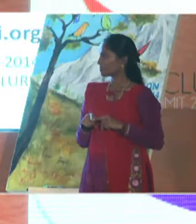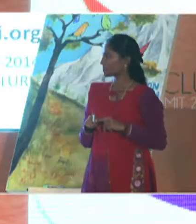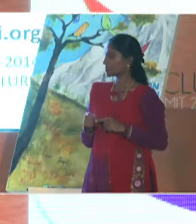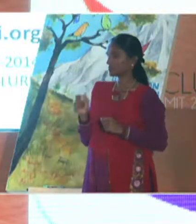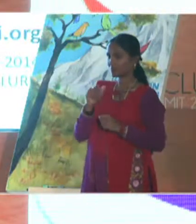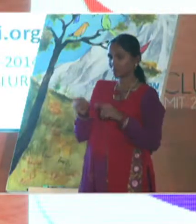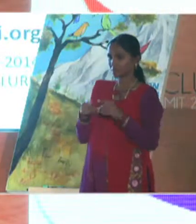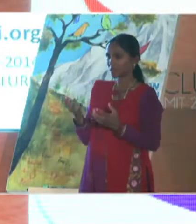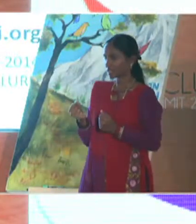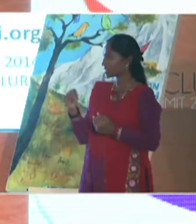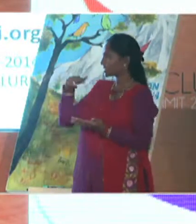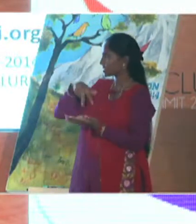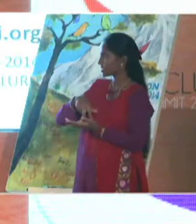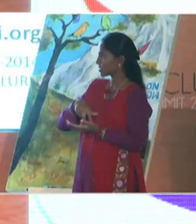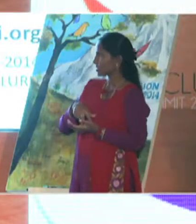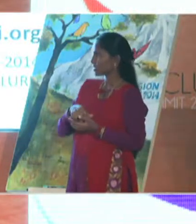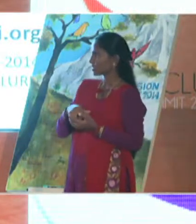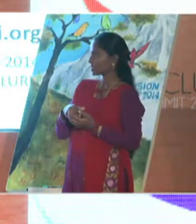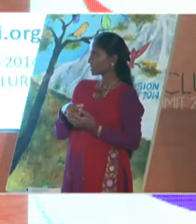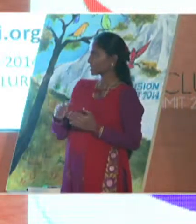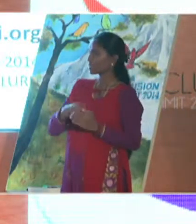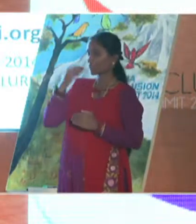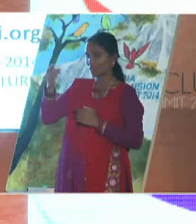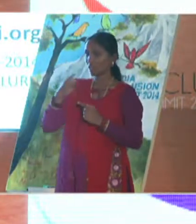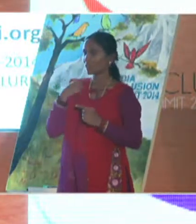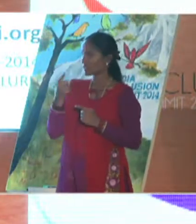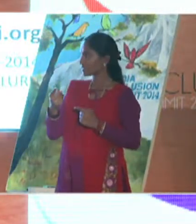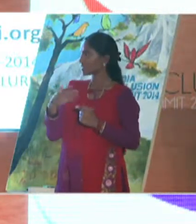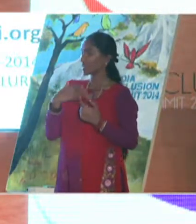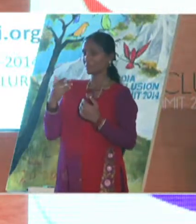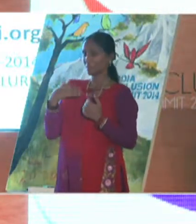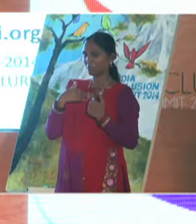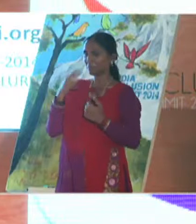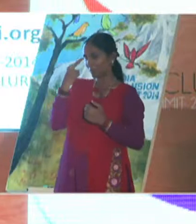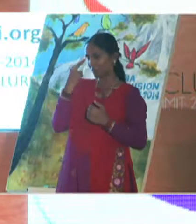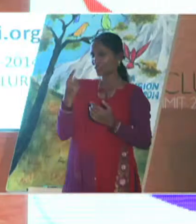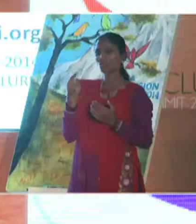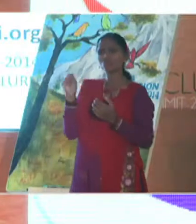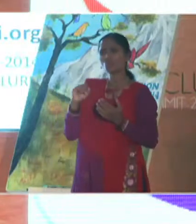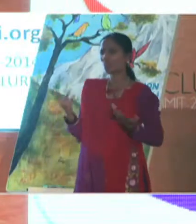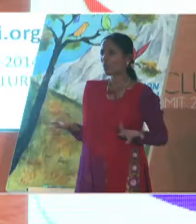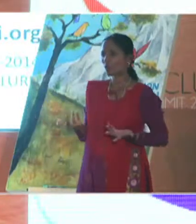up in society, go back into society and say, "I'm blind, so what?"